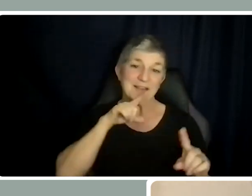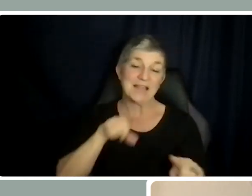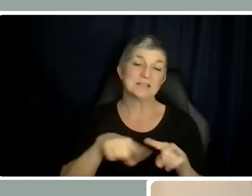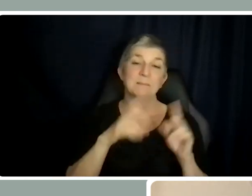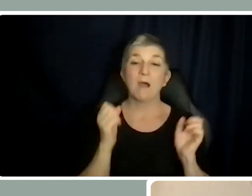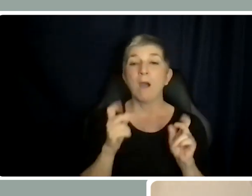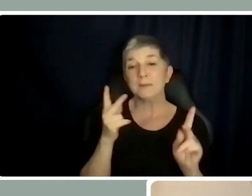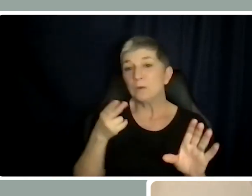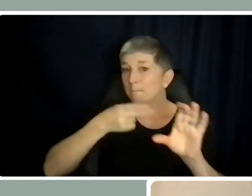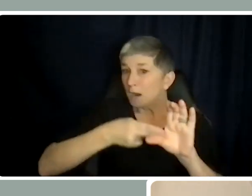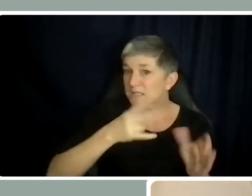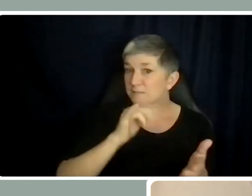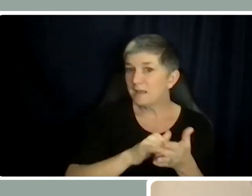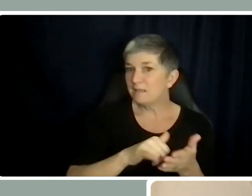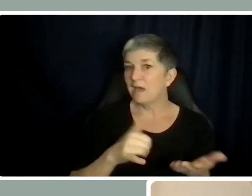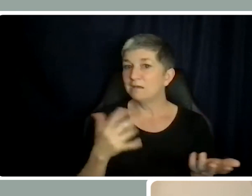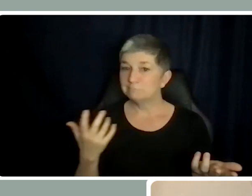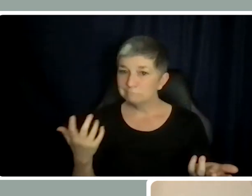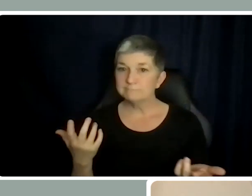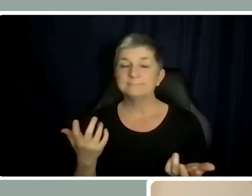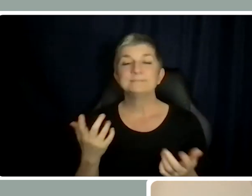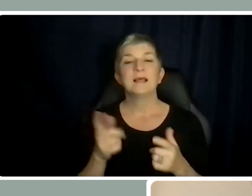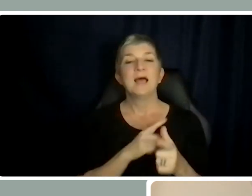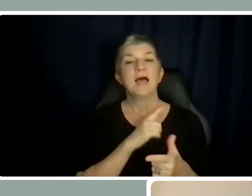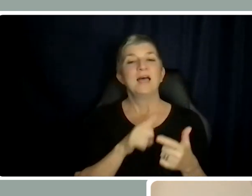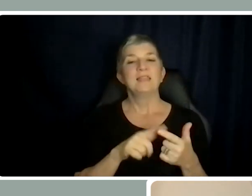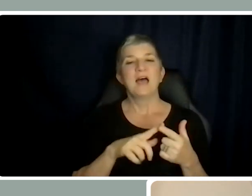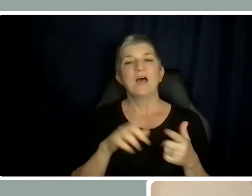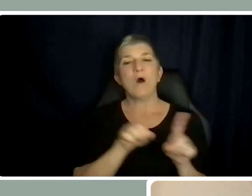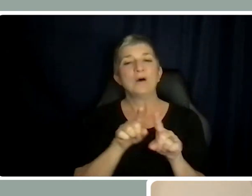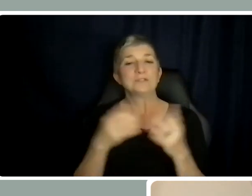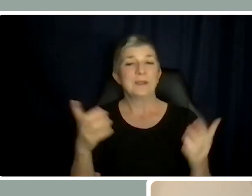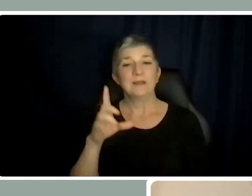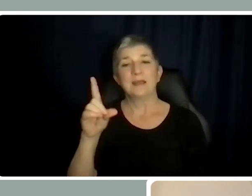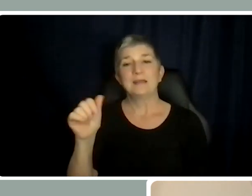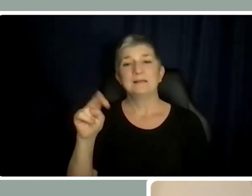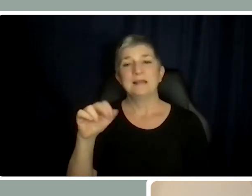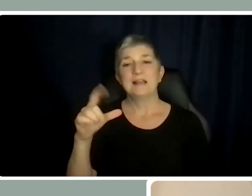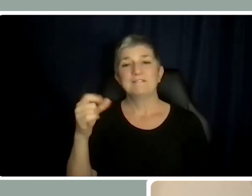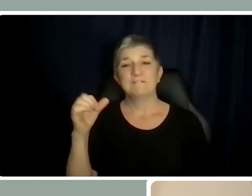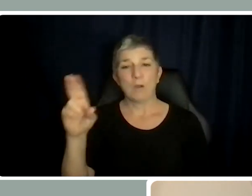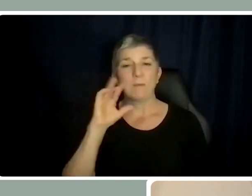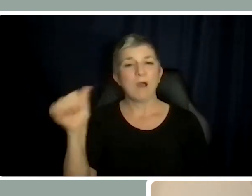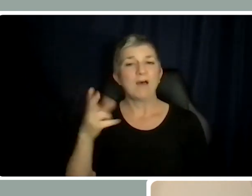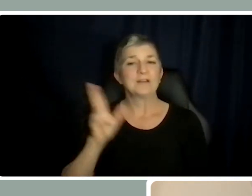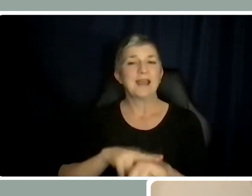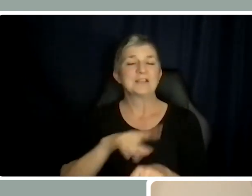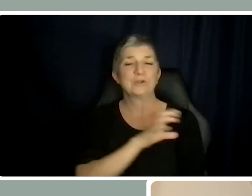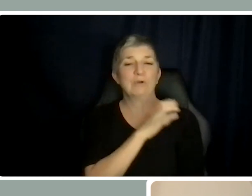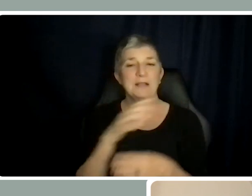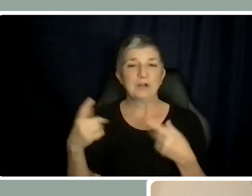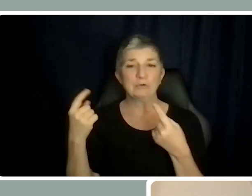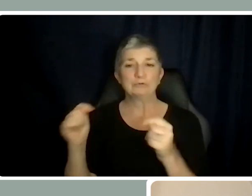to participate in getting that answer. And then Dana-Farber are also leading another national clinical trial called the